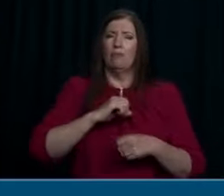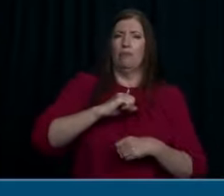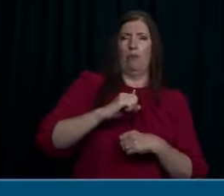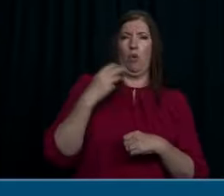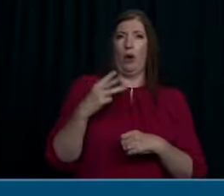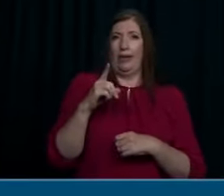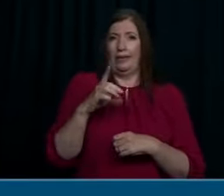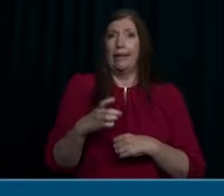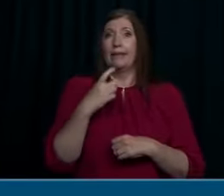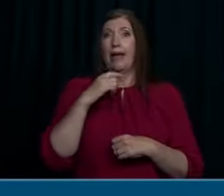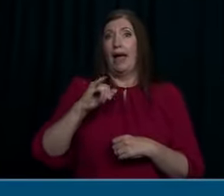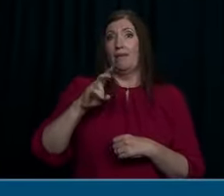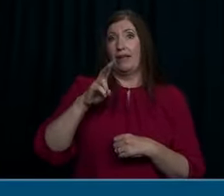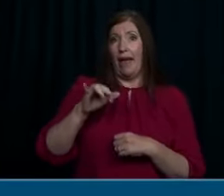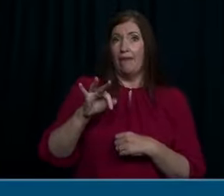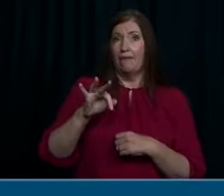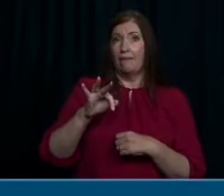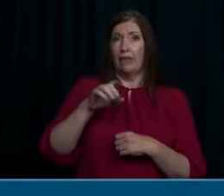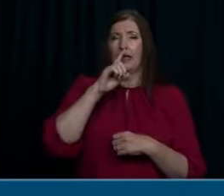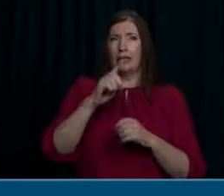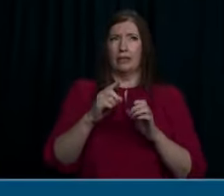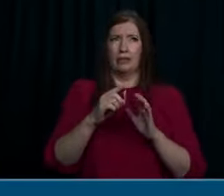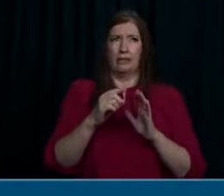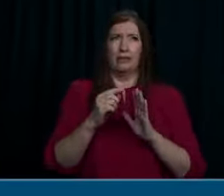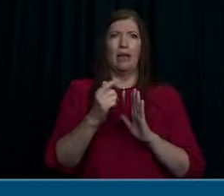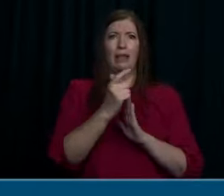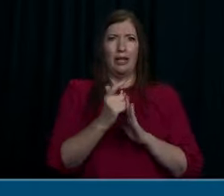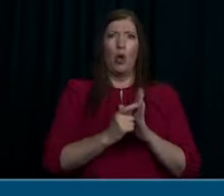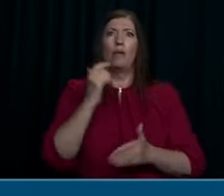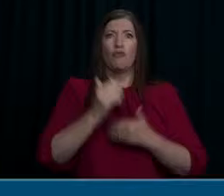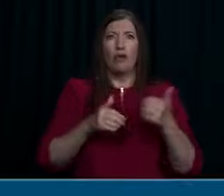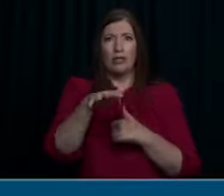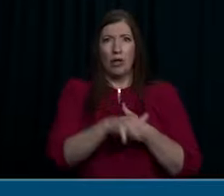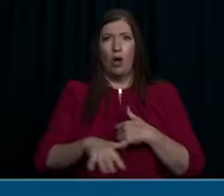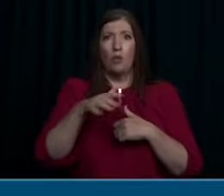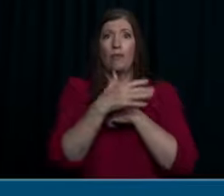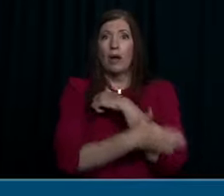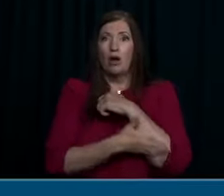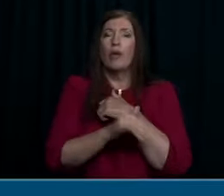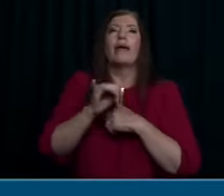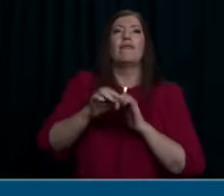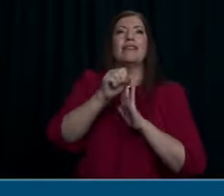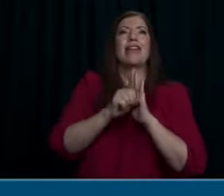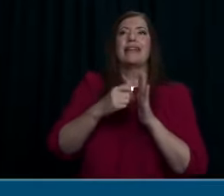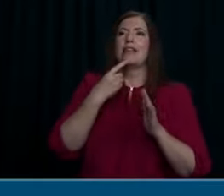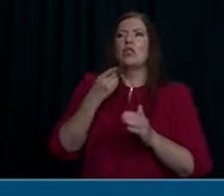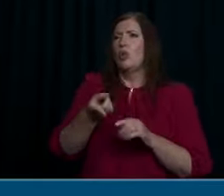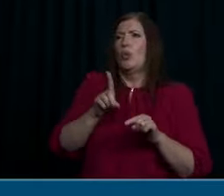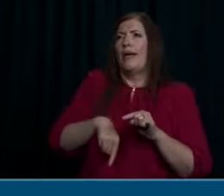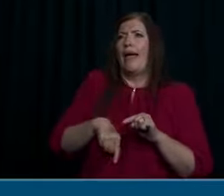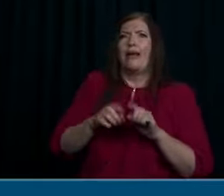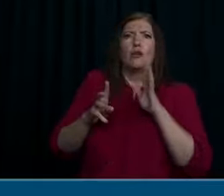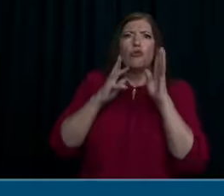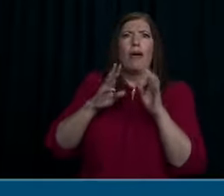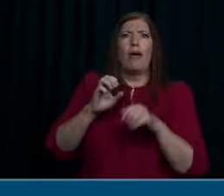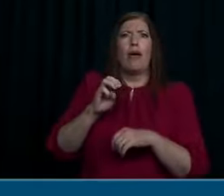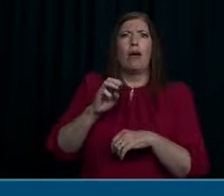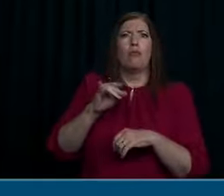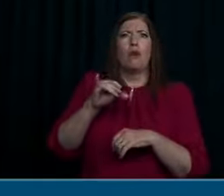say IVF is a legal process across the country in case a state should say you can't create